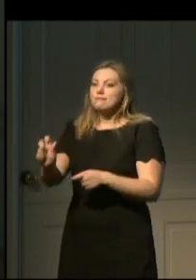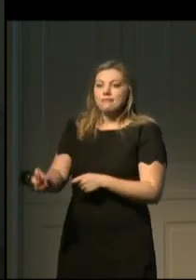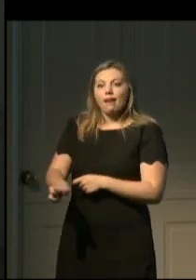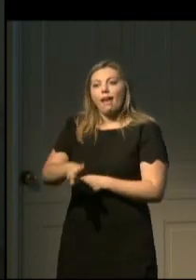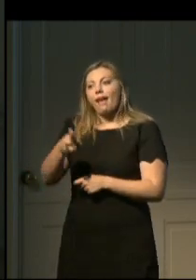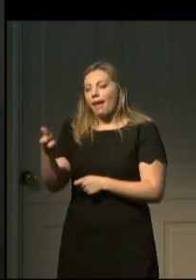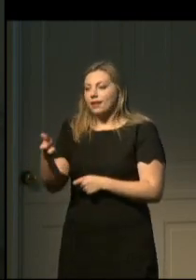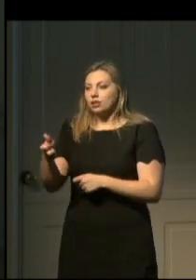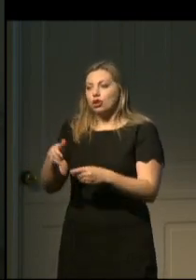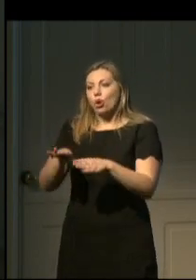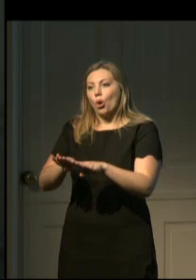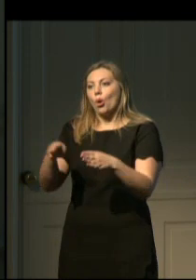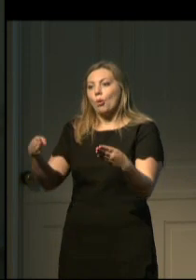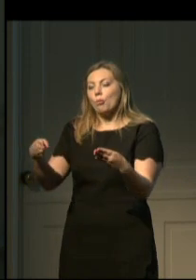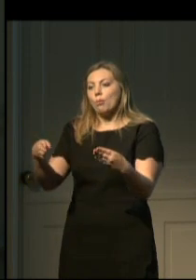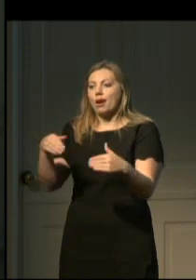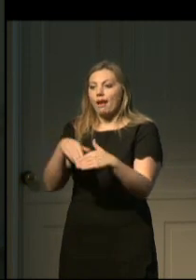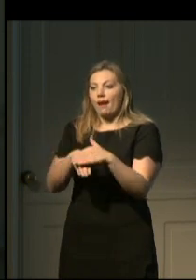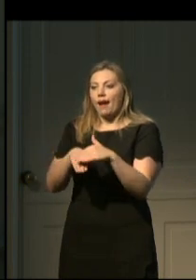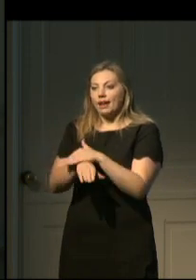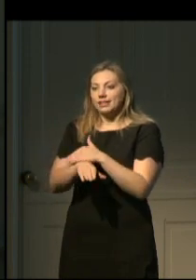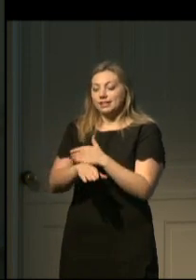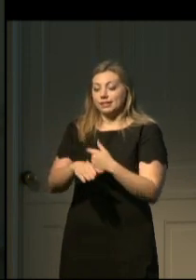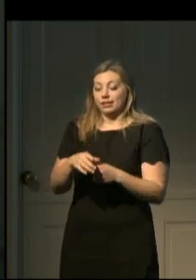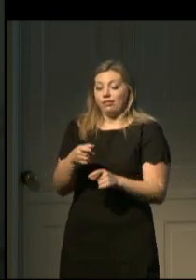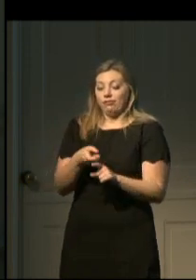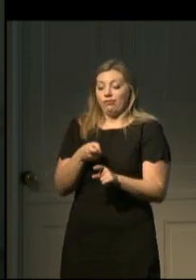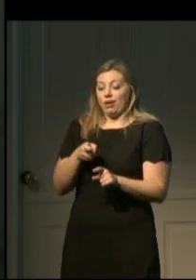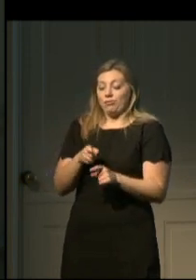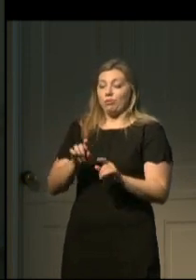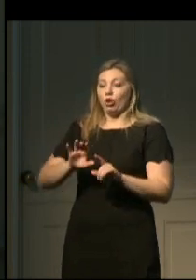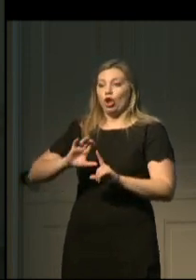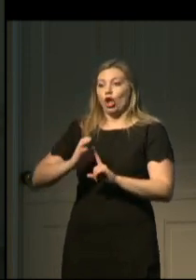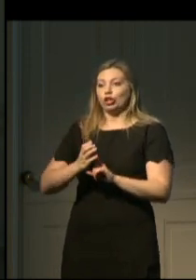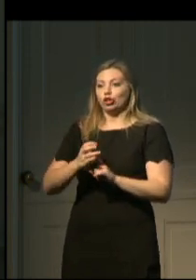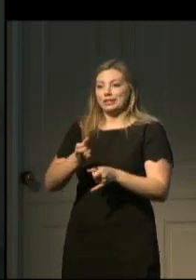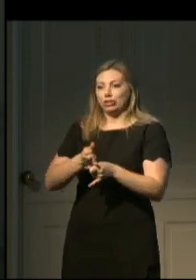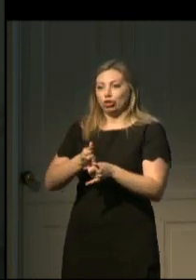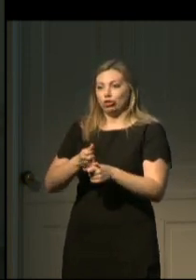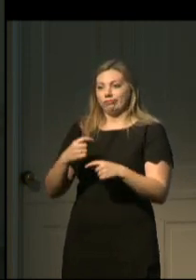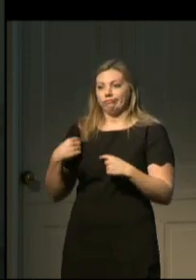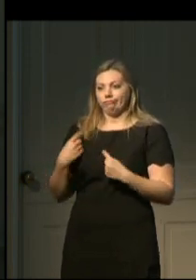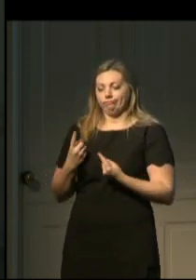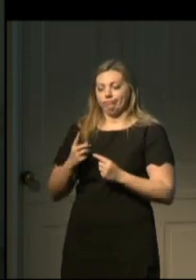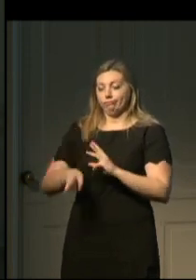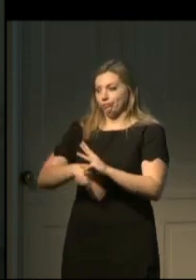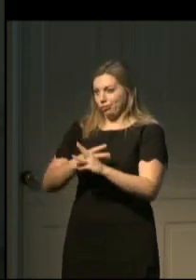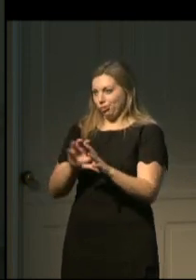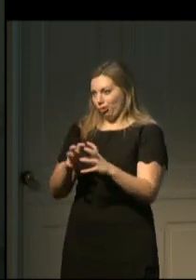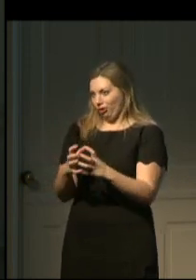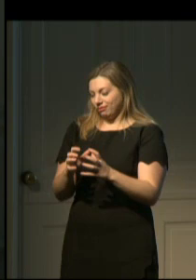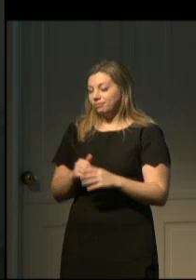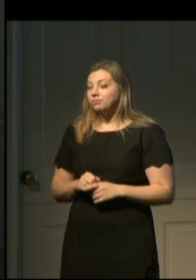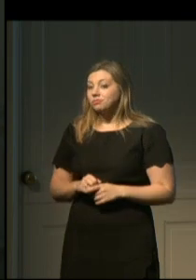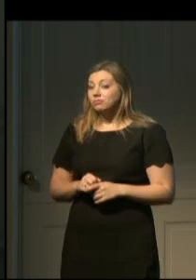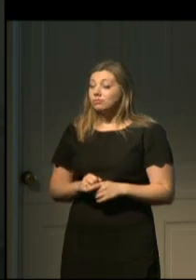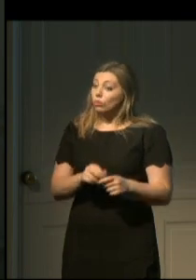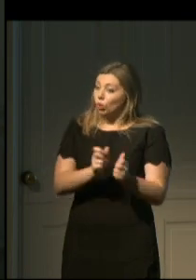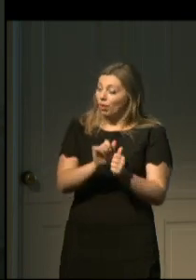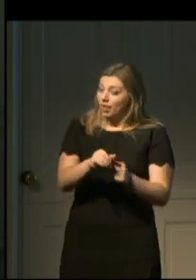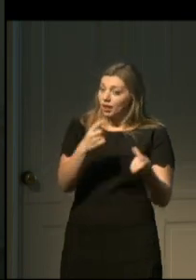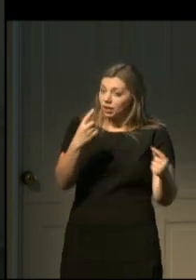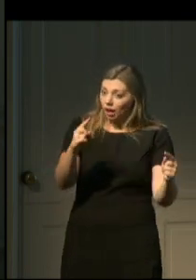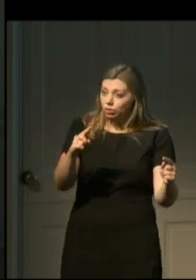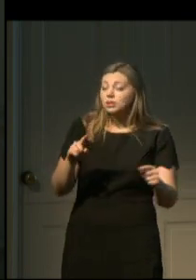access initiative of a cultural institution globally. Along with our announcement, the